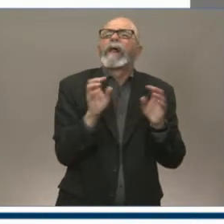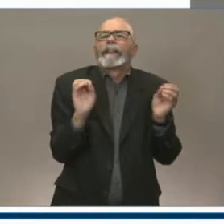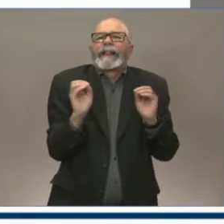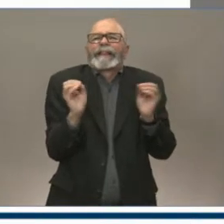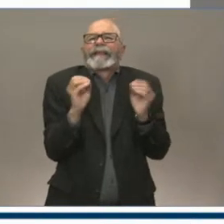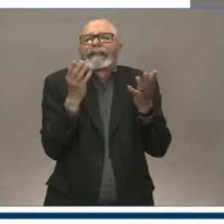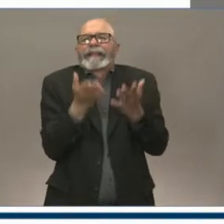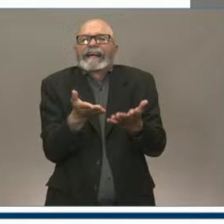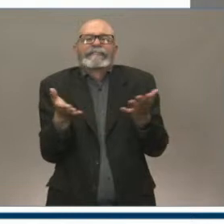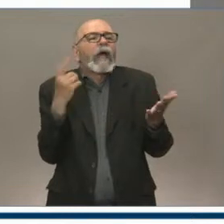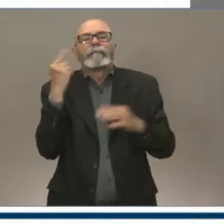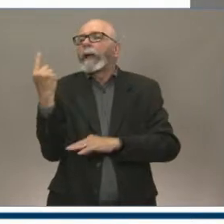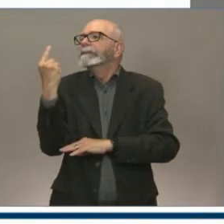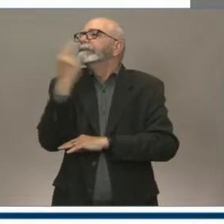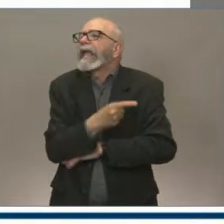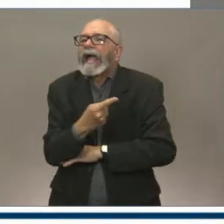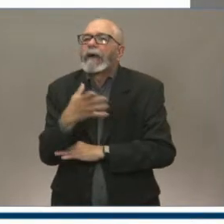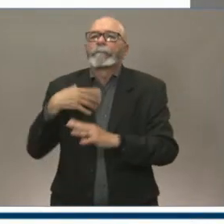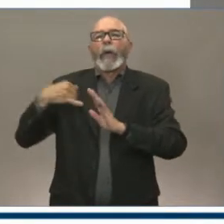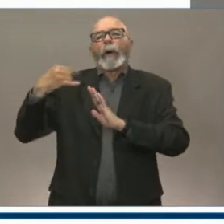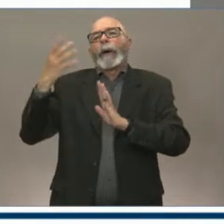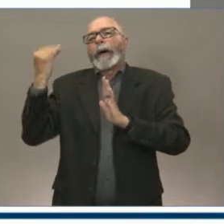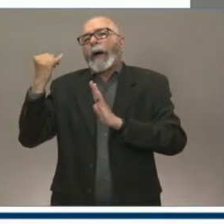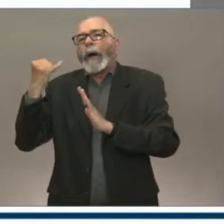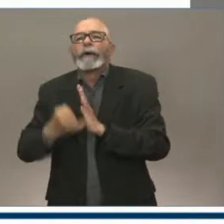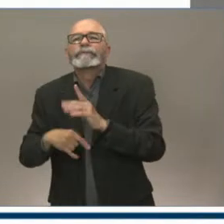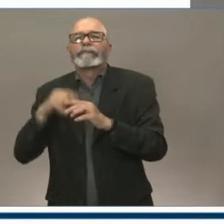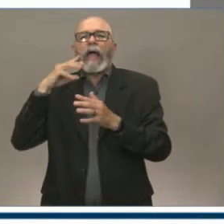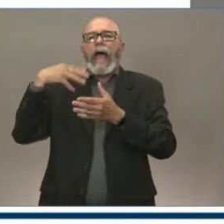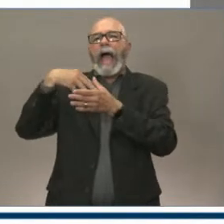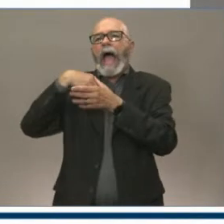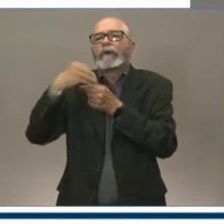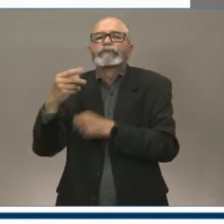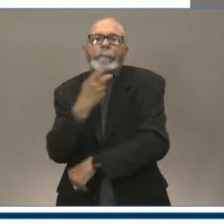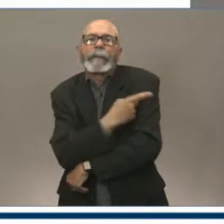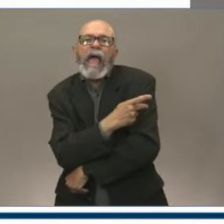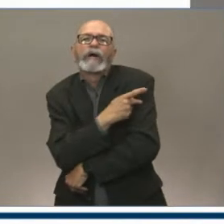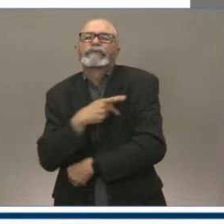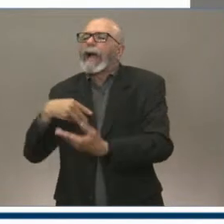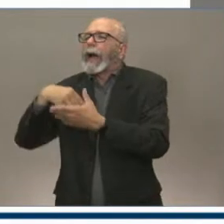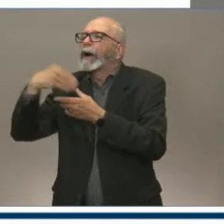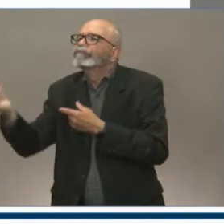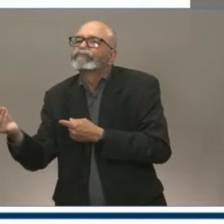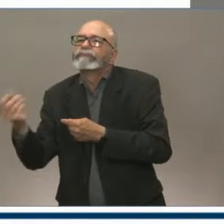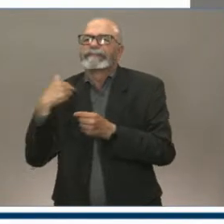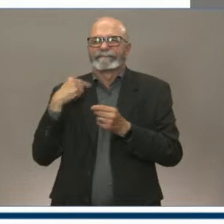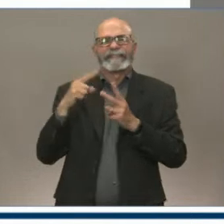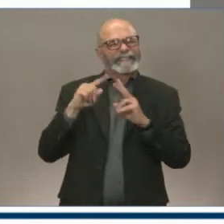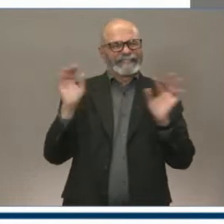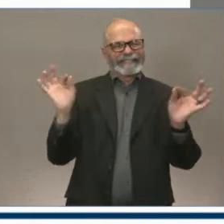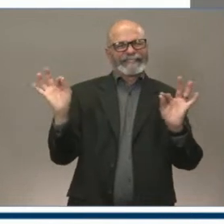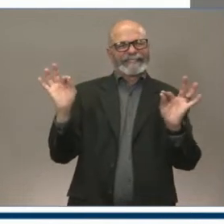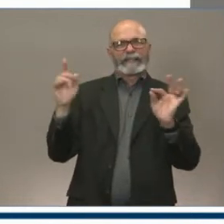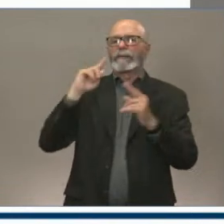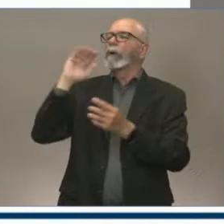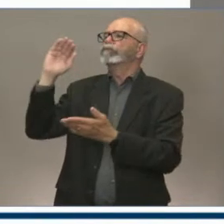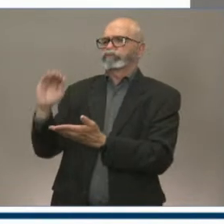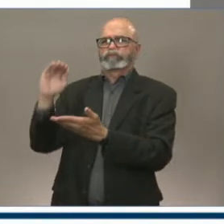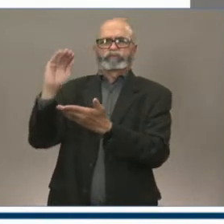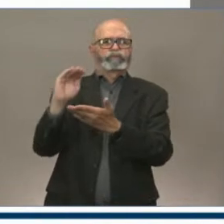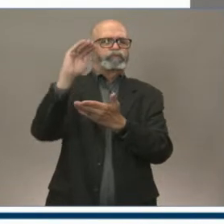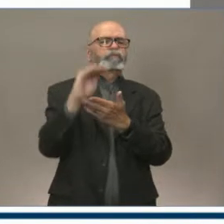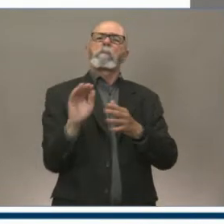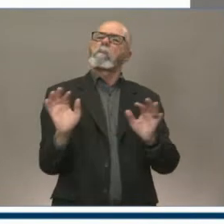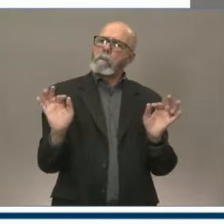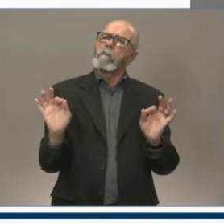day surgeries, outpatient clinics for two reasons. One, so we can be prepared for the possibility